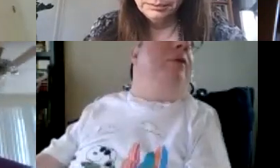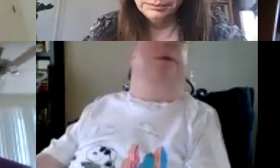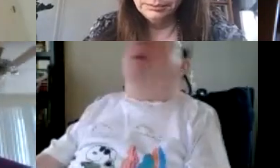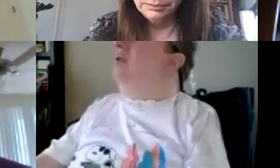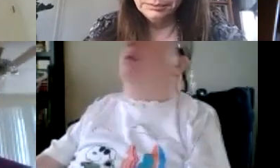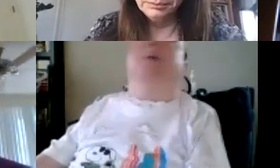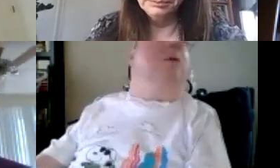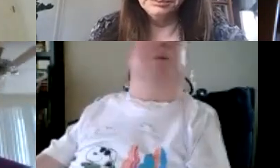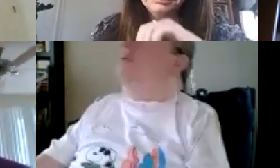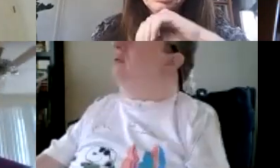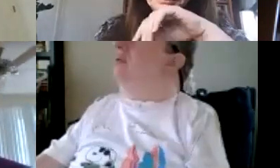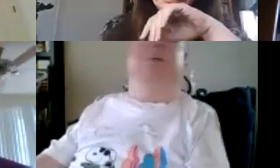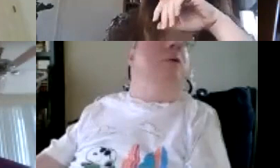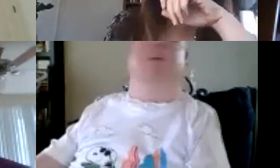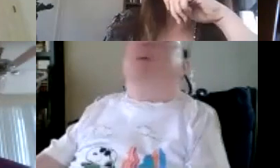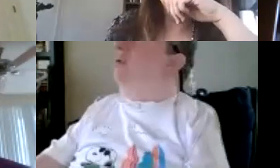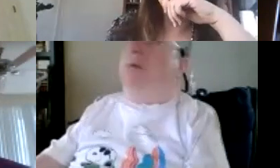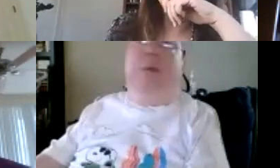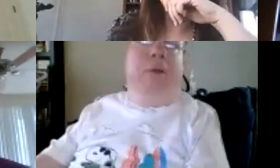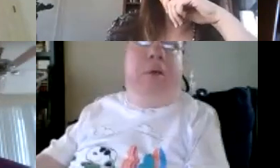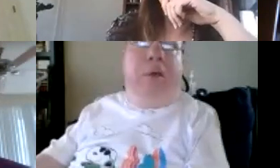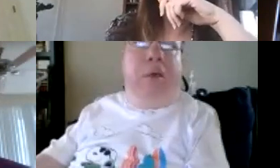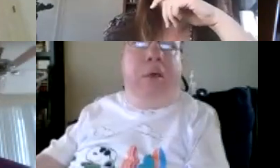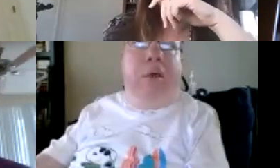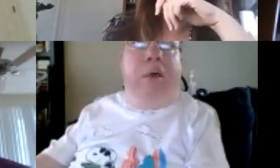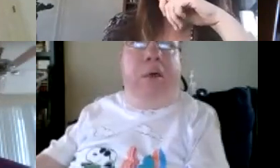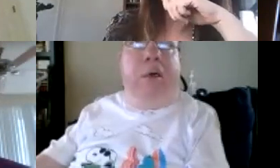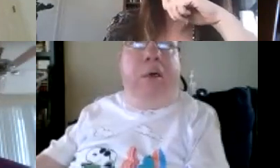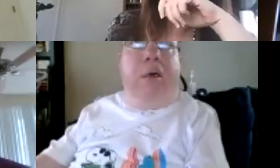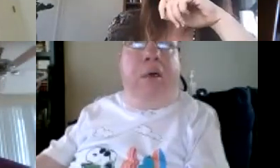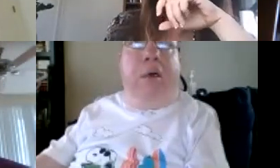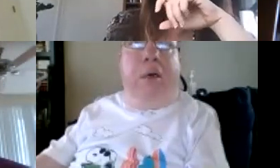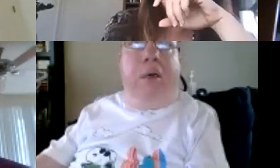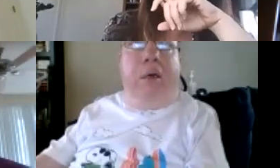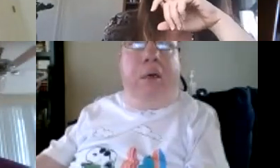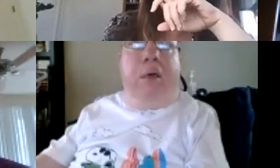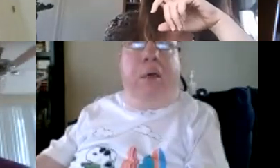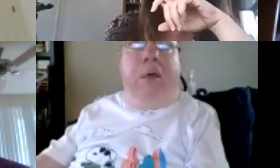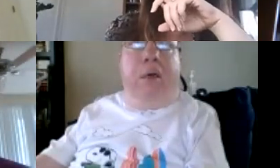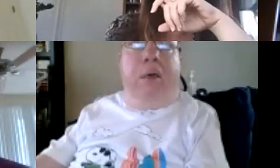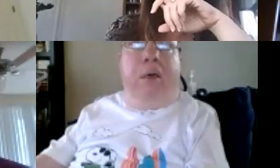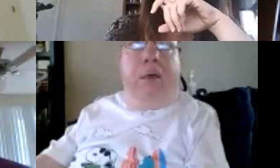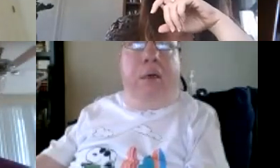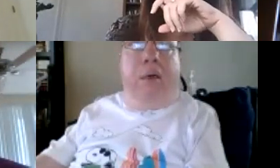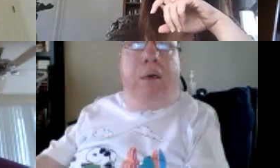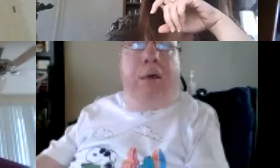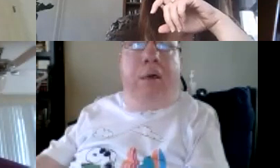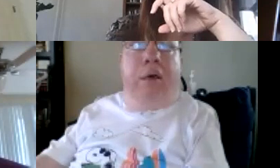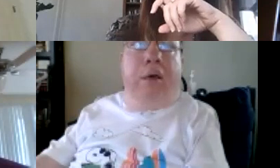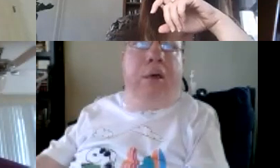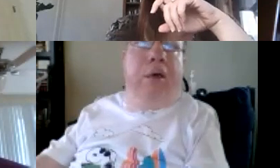it. Great question. Right. Thank you so much, Darlene. We're going to go to our Thank you. next question from the chat